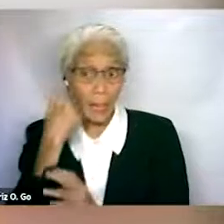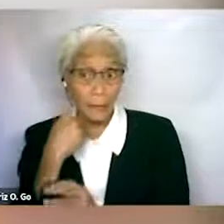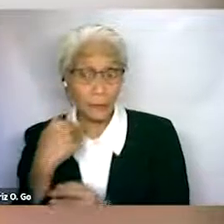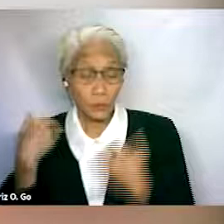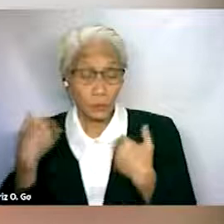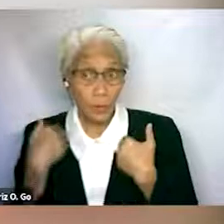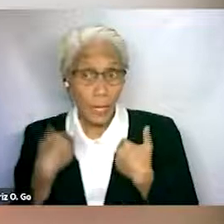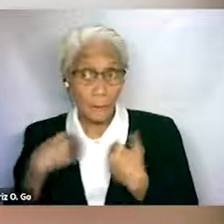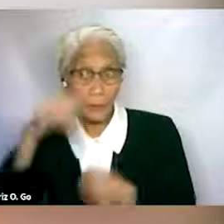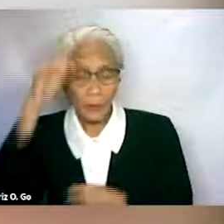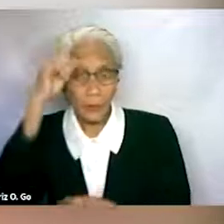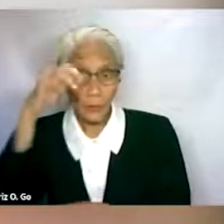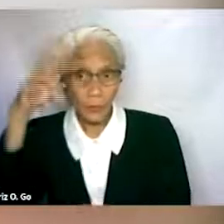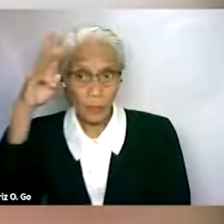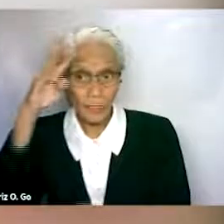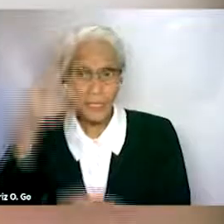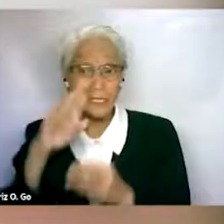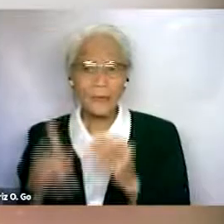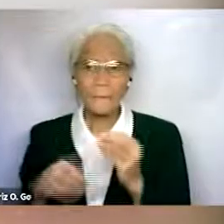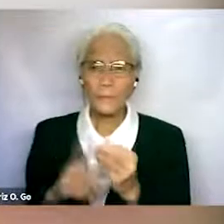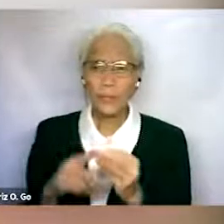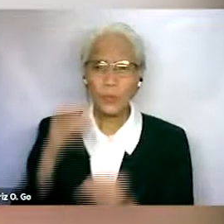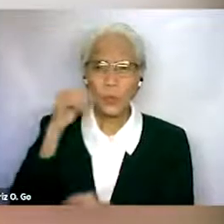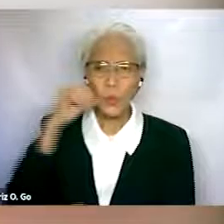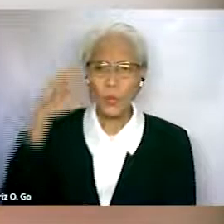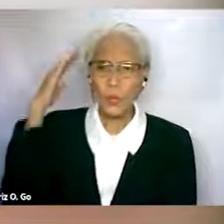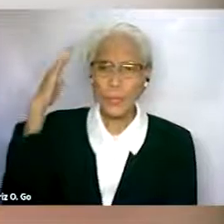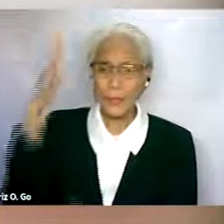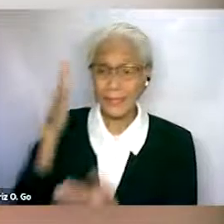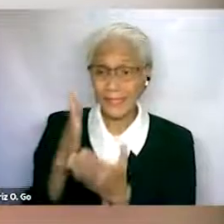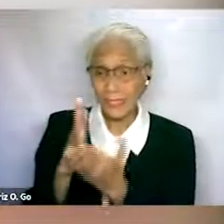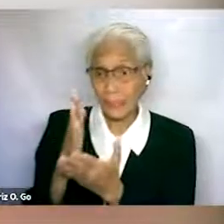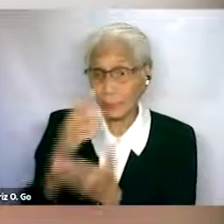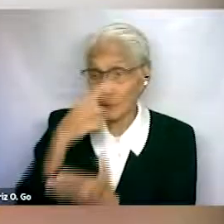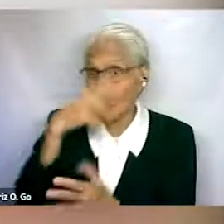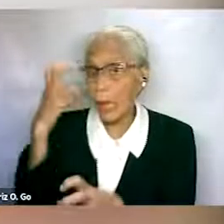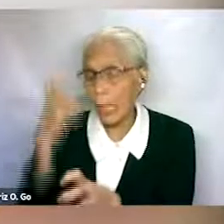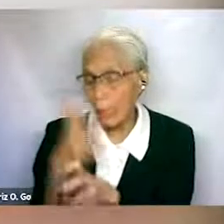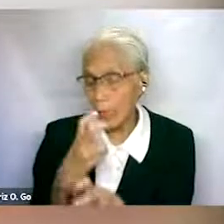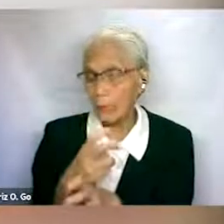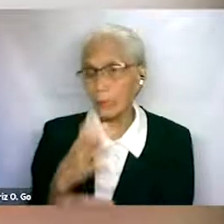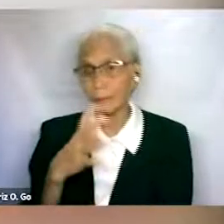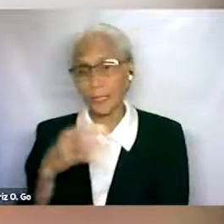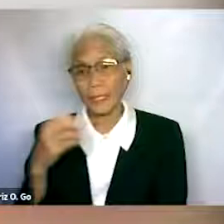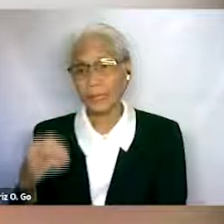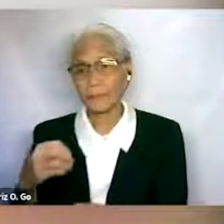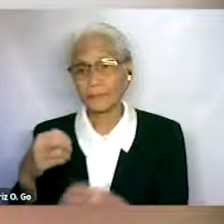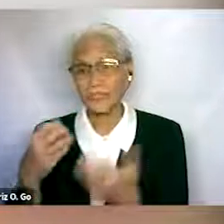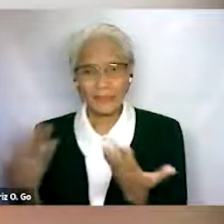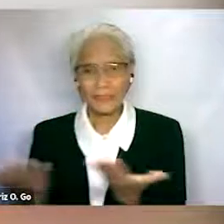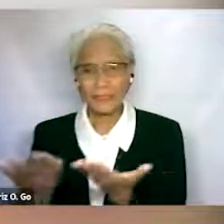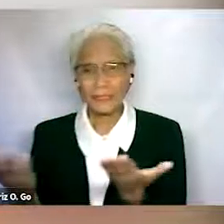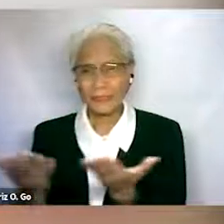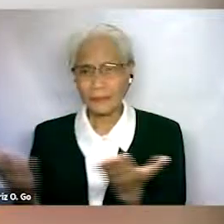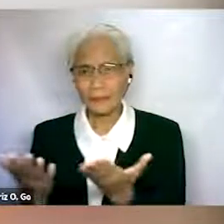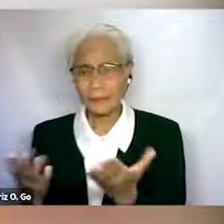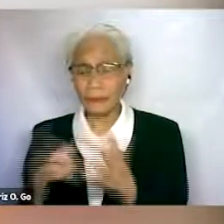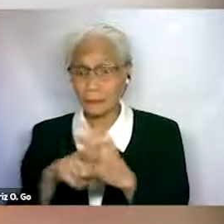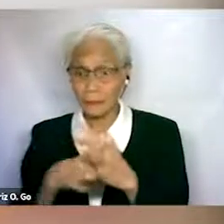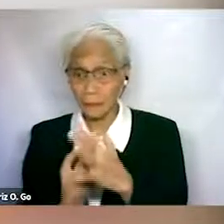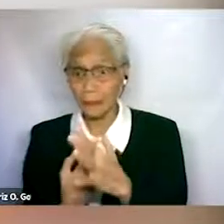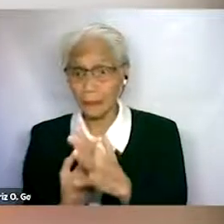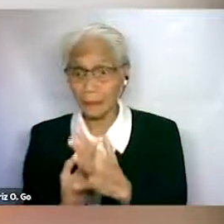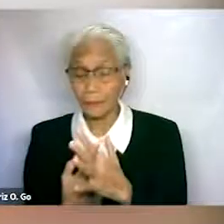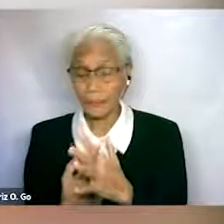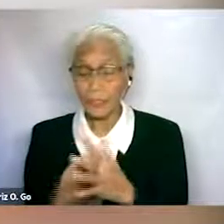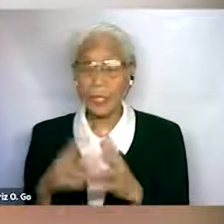advocate saw the need for an adoption of a particular treaty focusing on the elimination of all forms of discrimination against